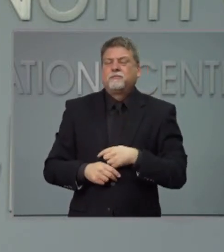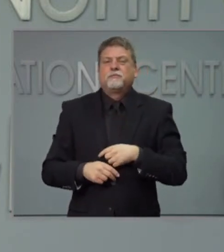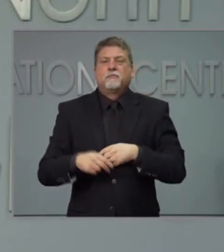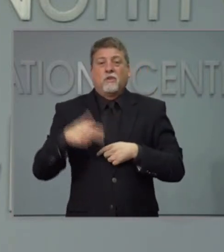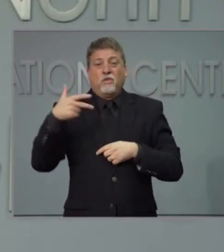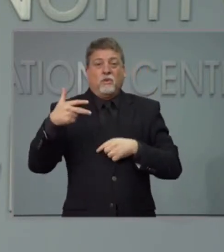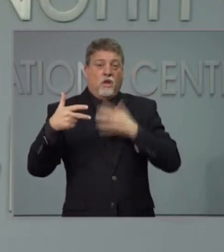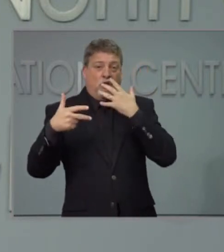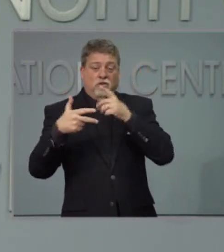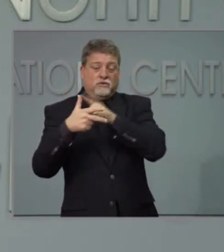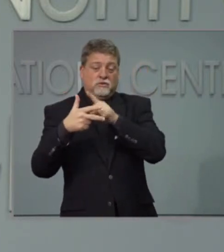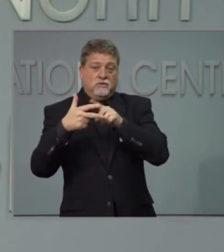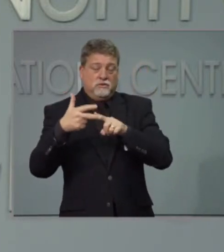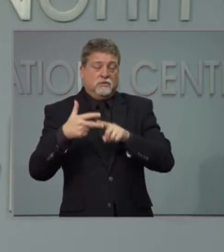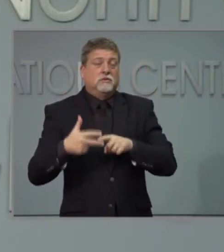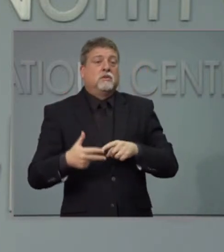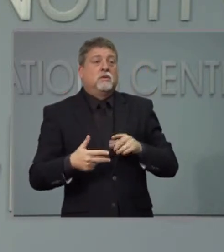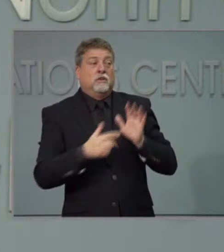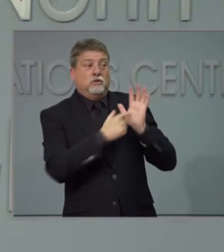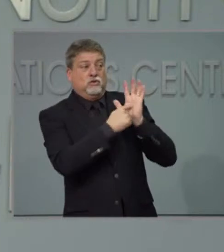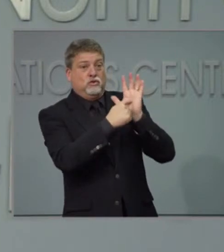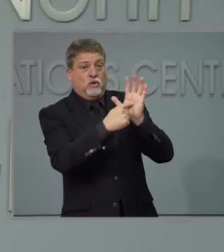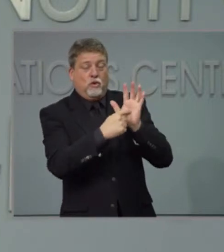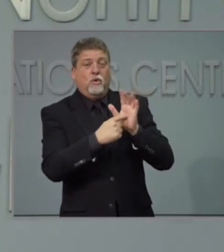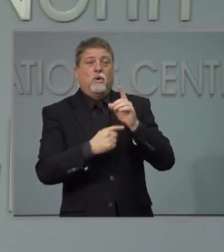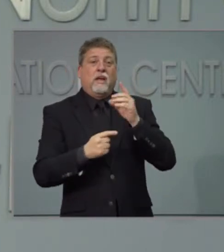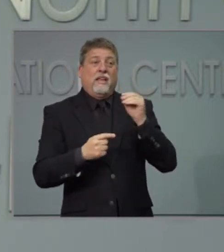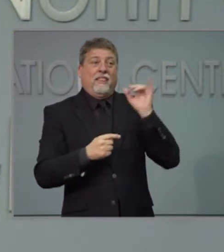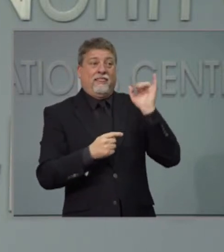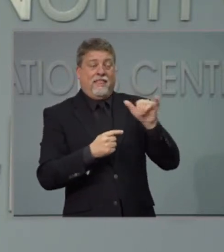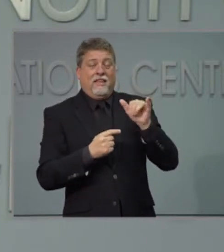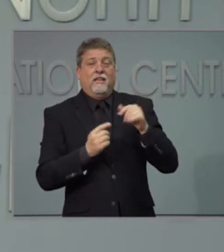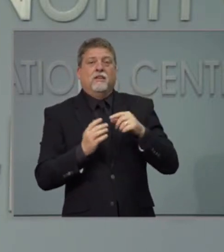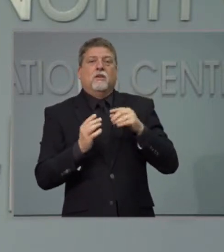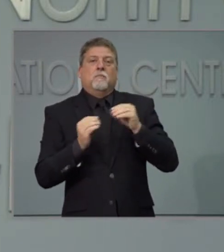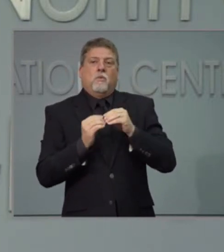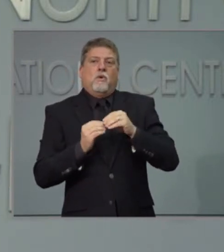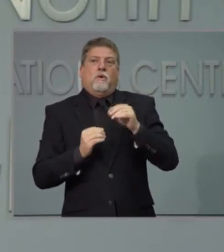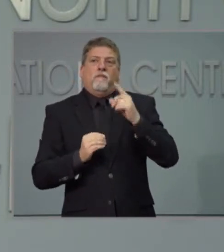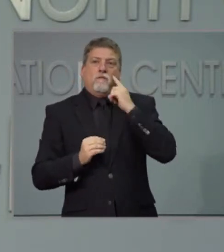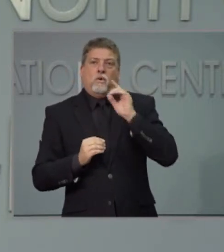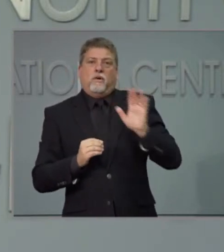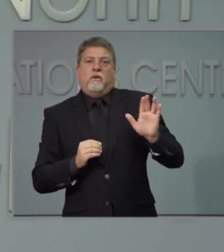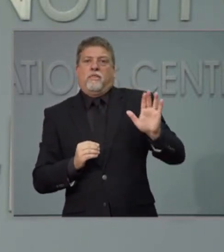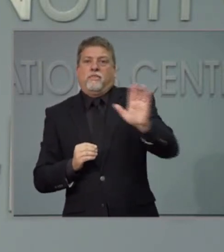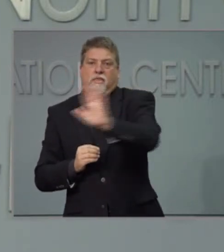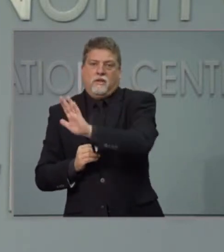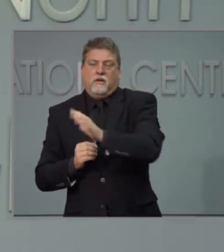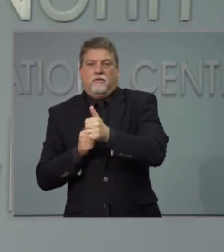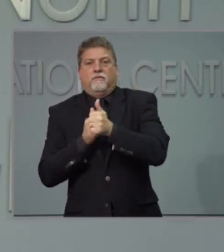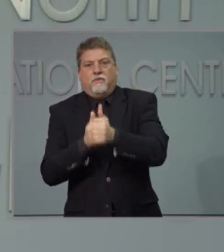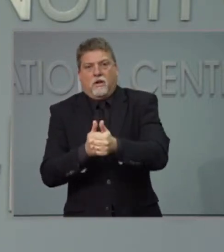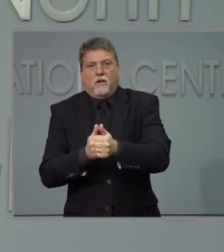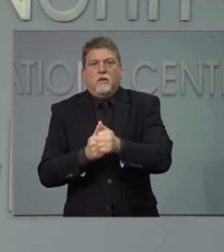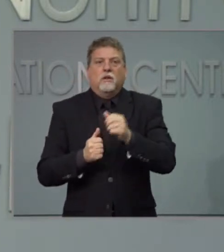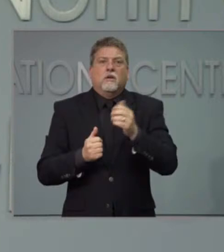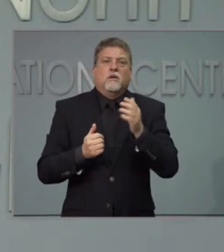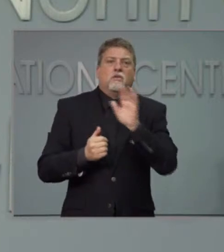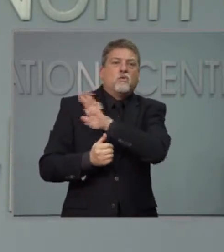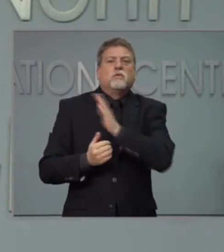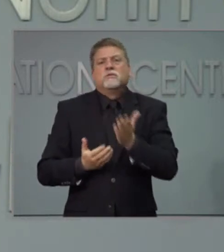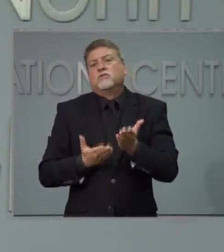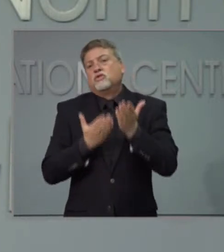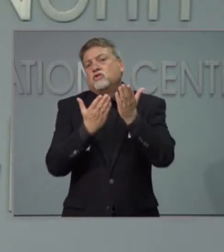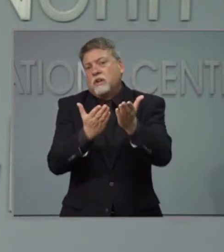would be recommendations, but with the numbers not going in the direction that you would like them to be, why not have this be a requirement or